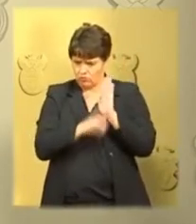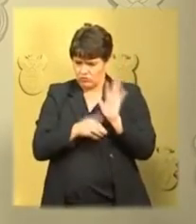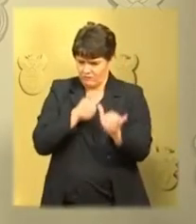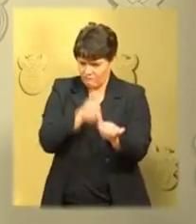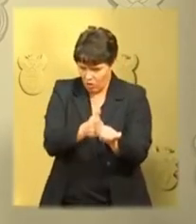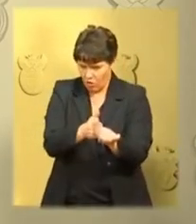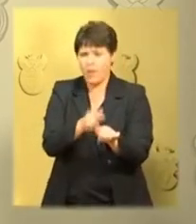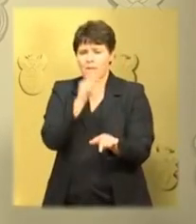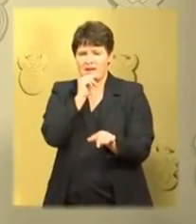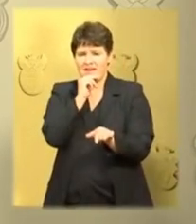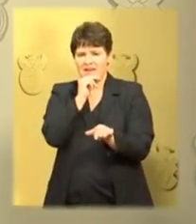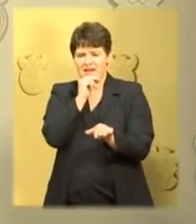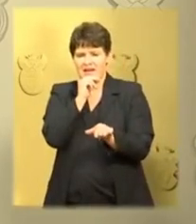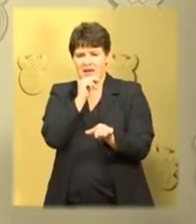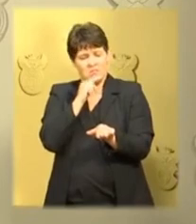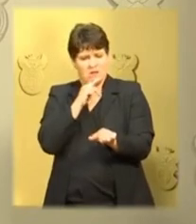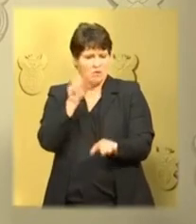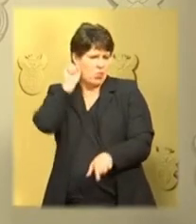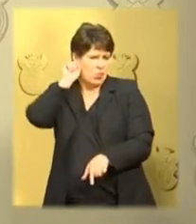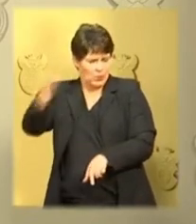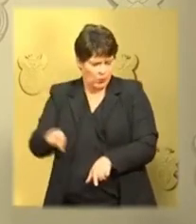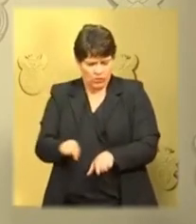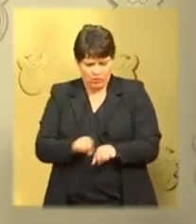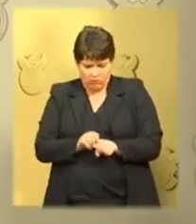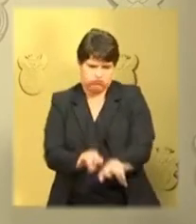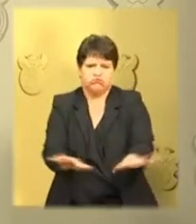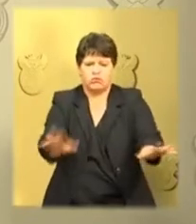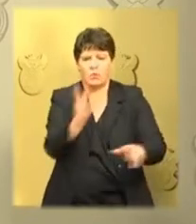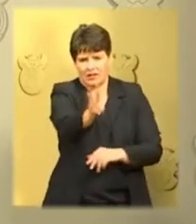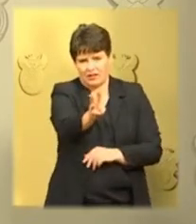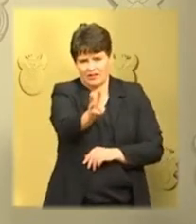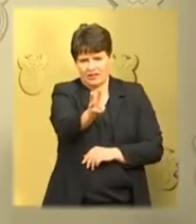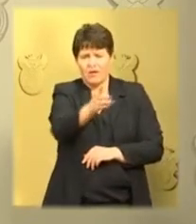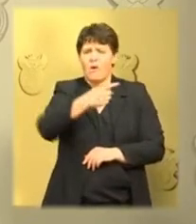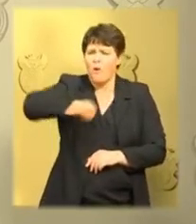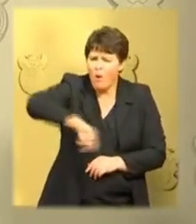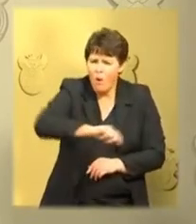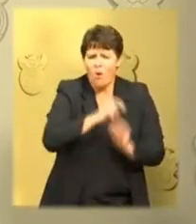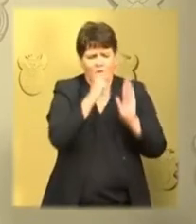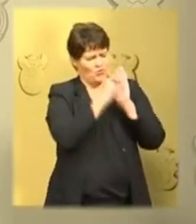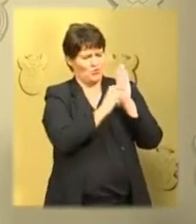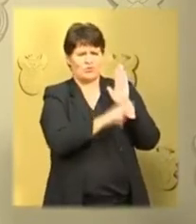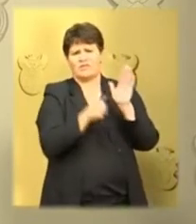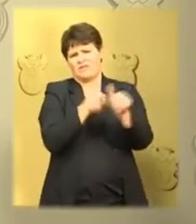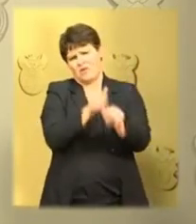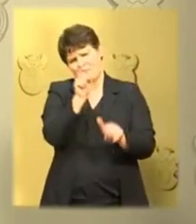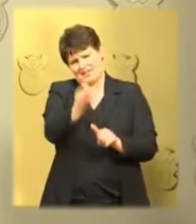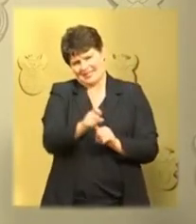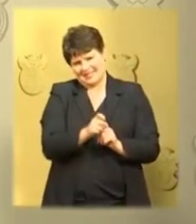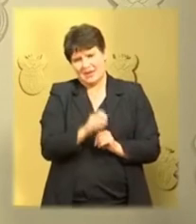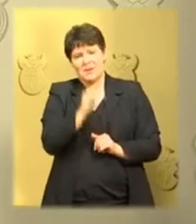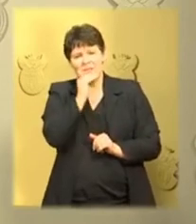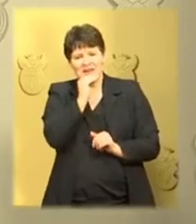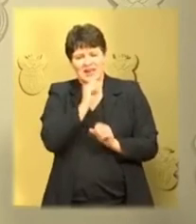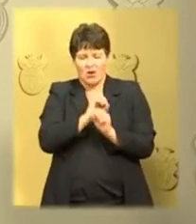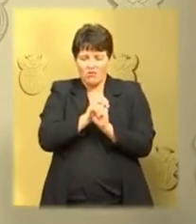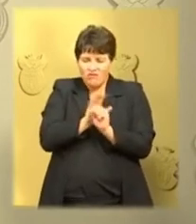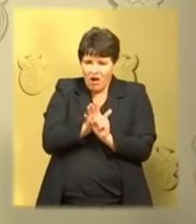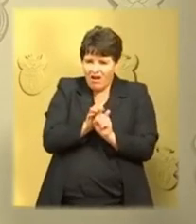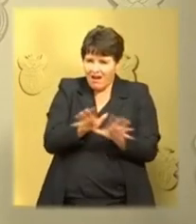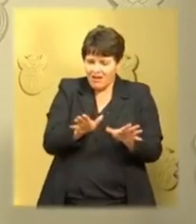If we all adhere to instructions and follow public health guidelines, we will keep the virus under